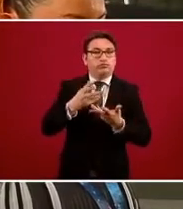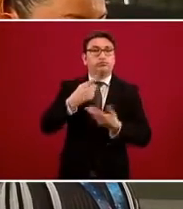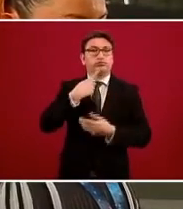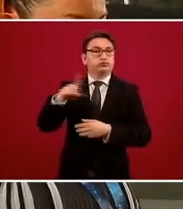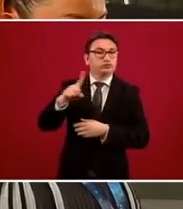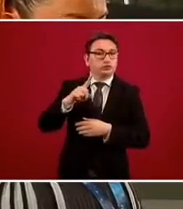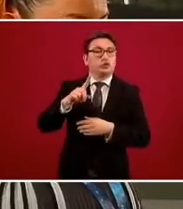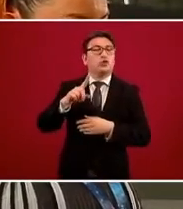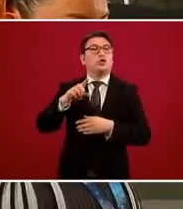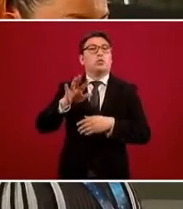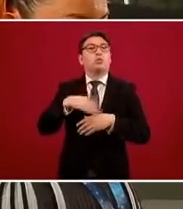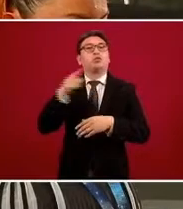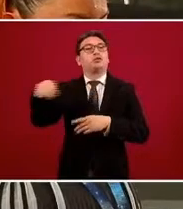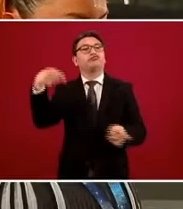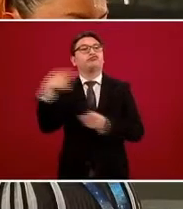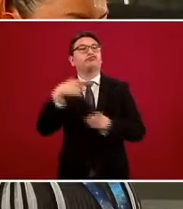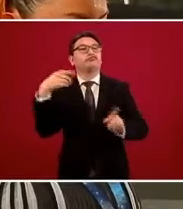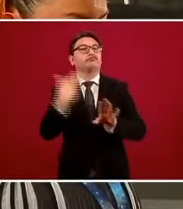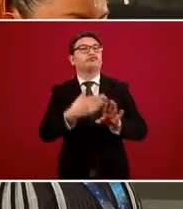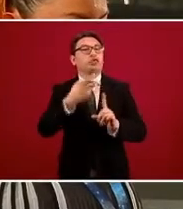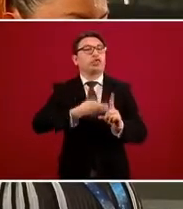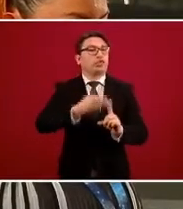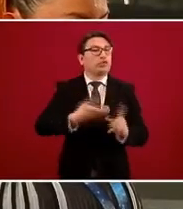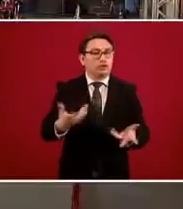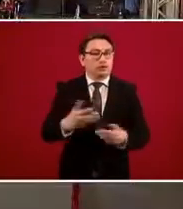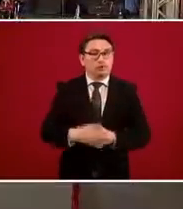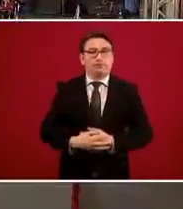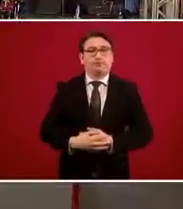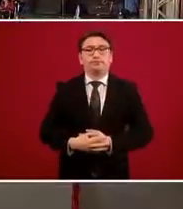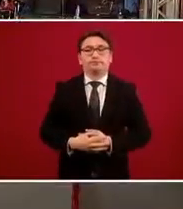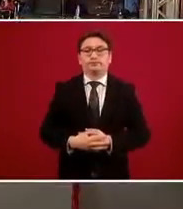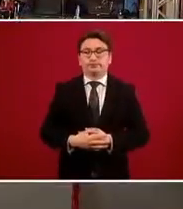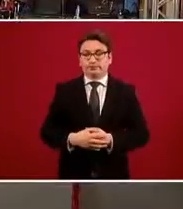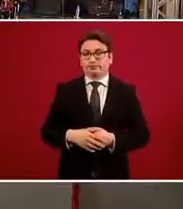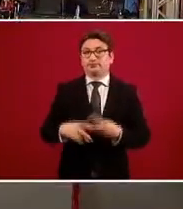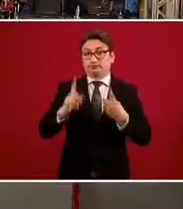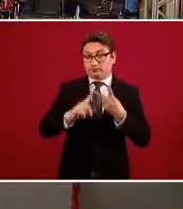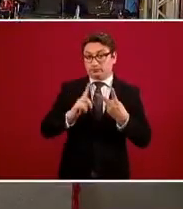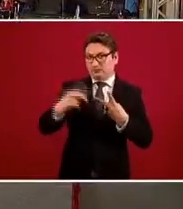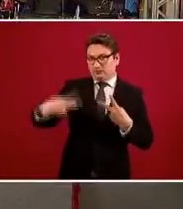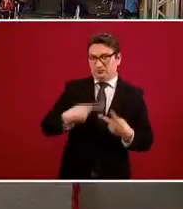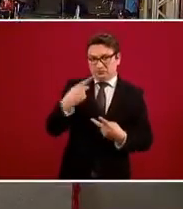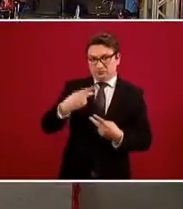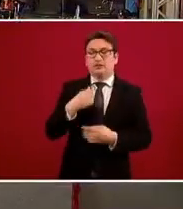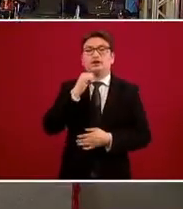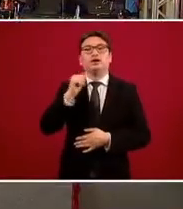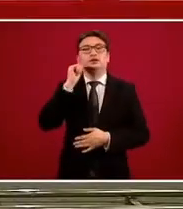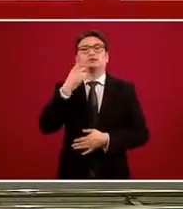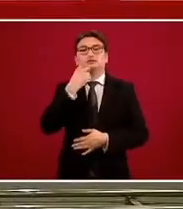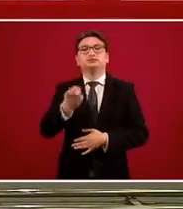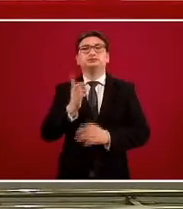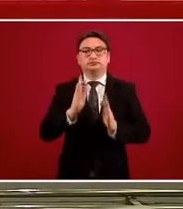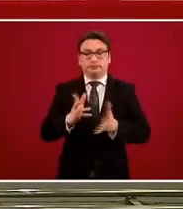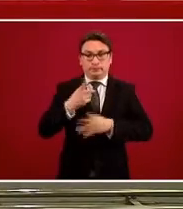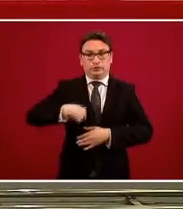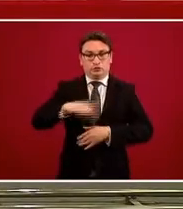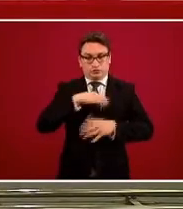gave this message for disobeying you, are you thinking of taking any measures as the Ministry of Health?